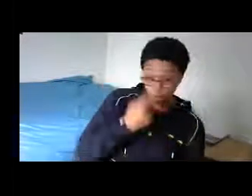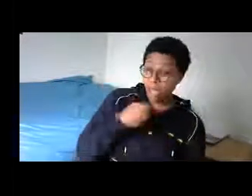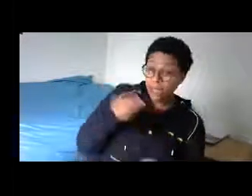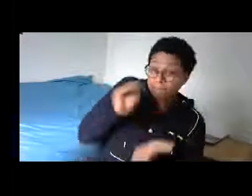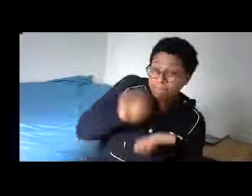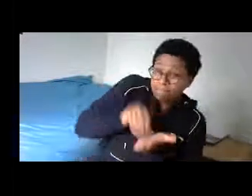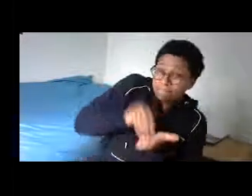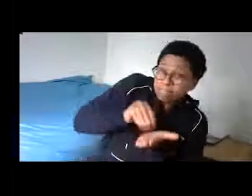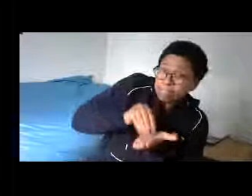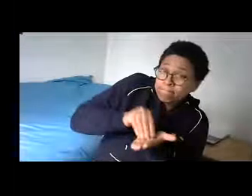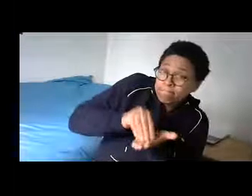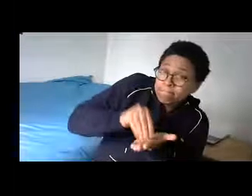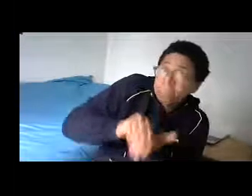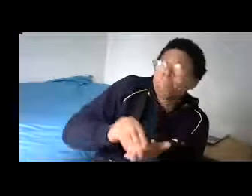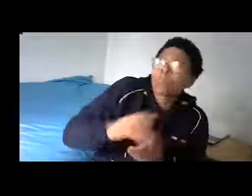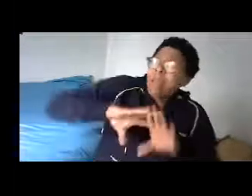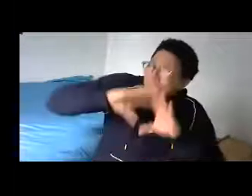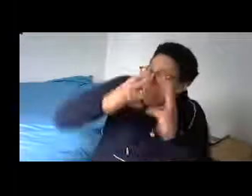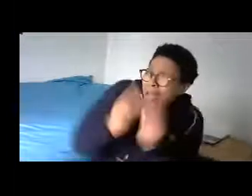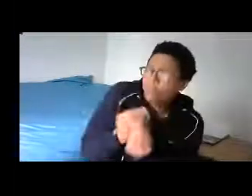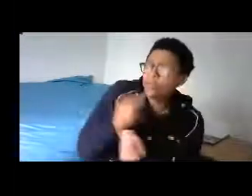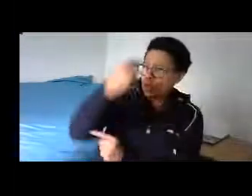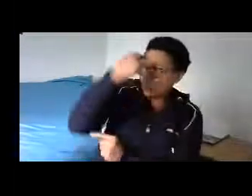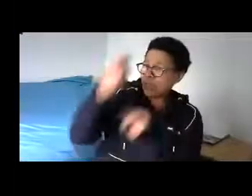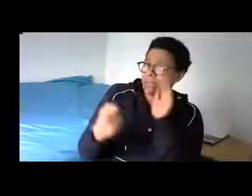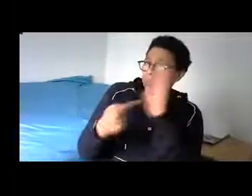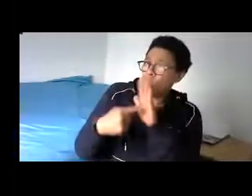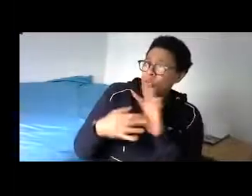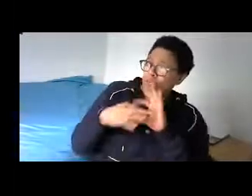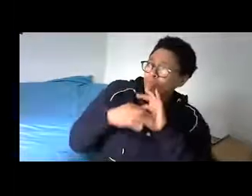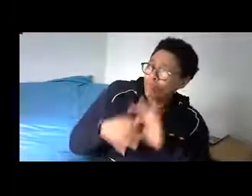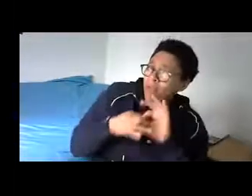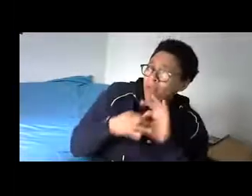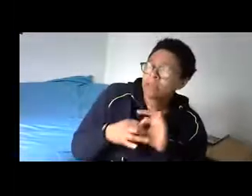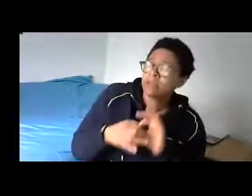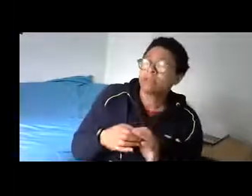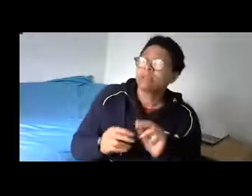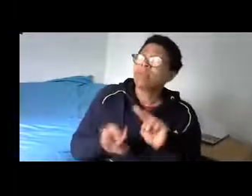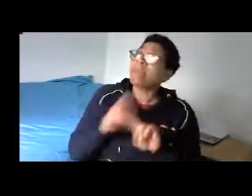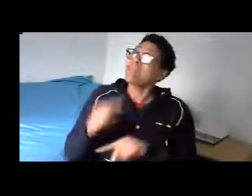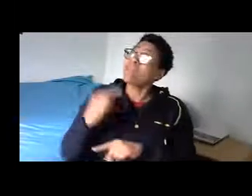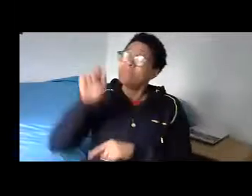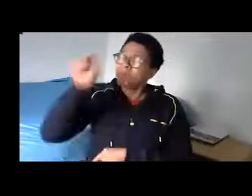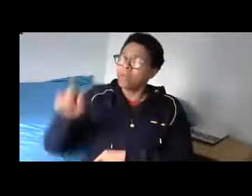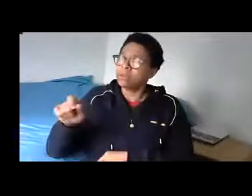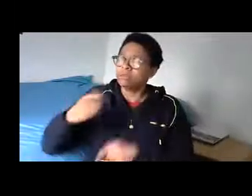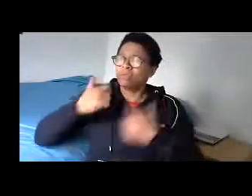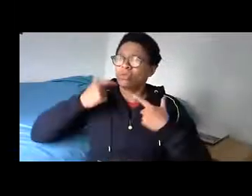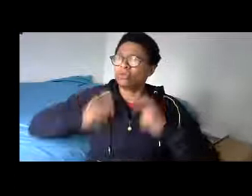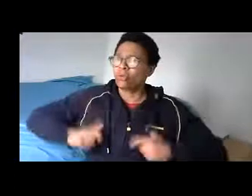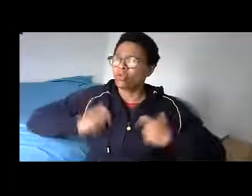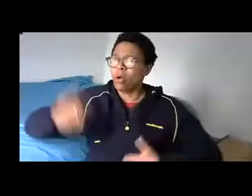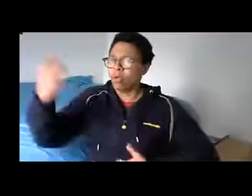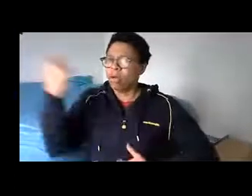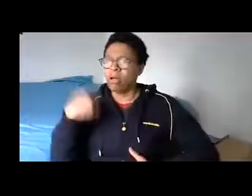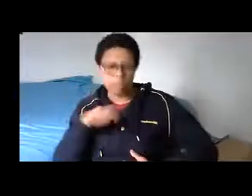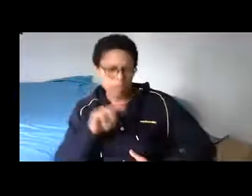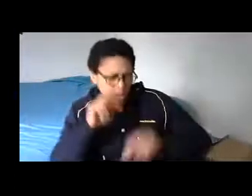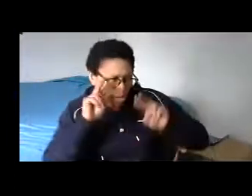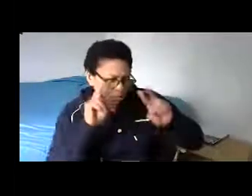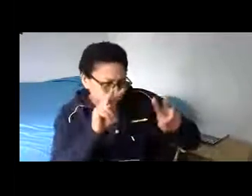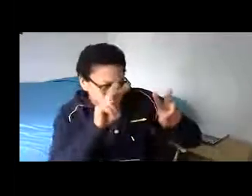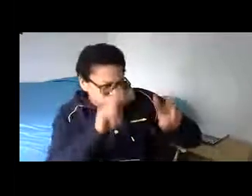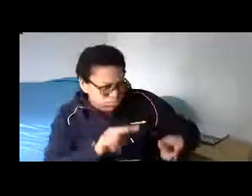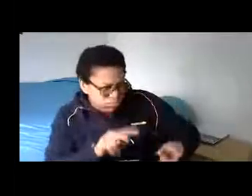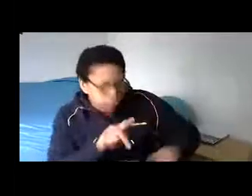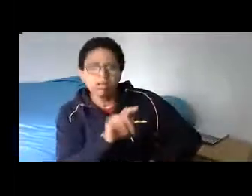to record everything. Whereas if they do assessment for you, just reality of how it is